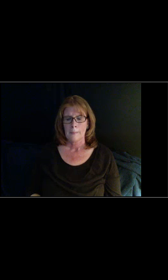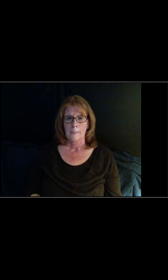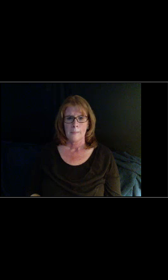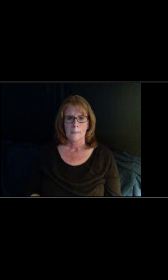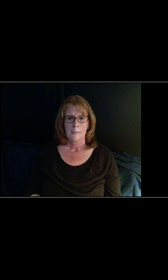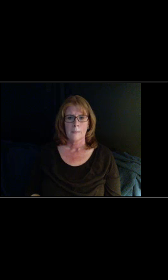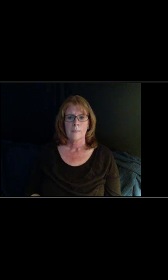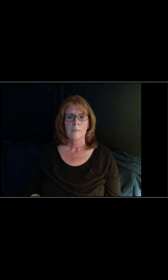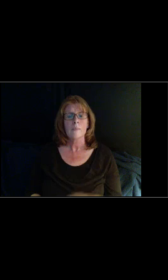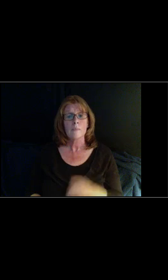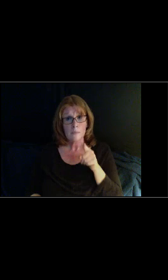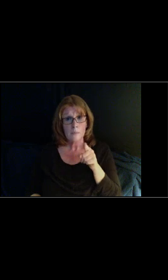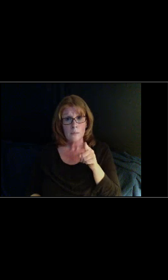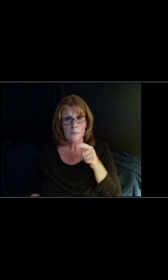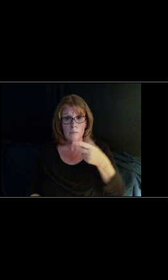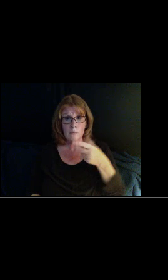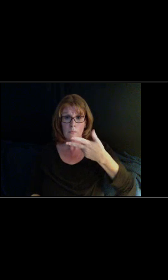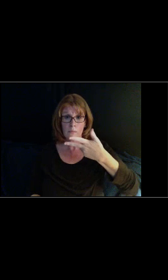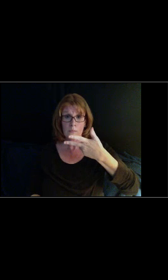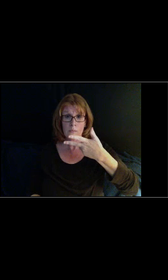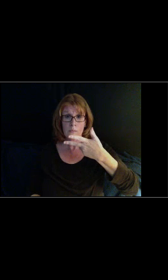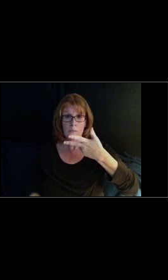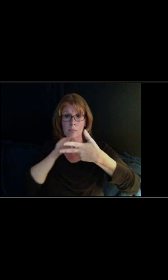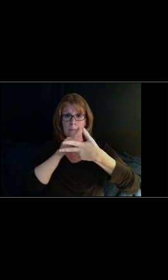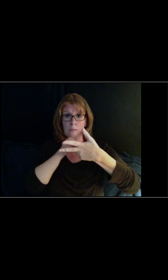Oh, could we go back? There we go. Thank you.